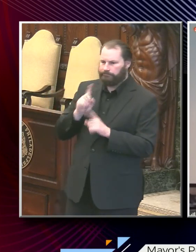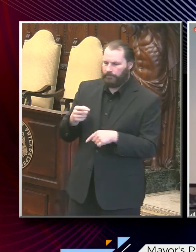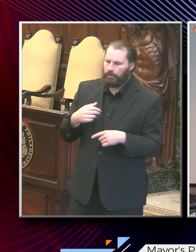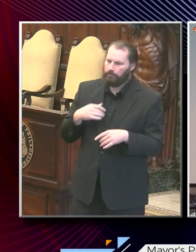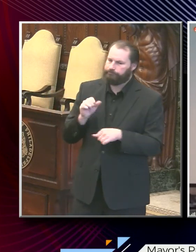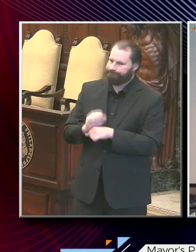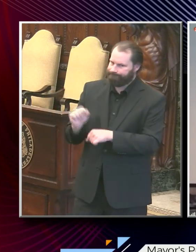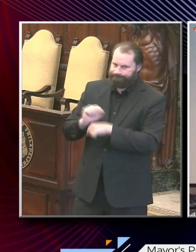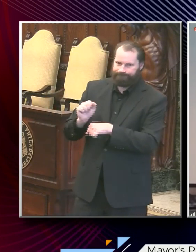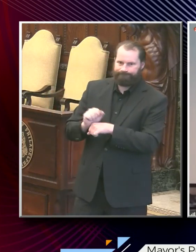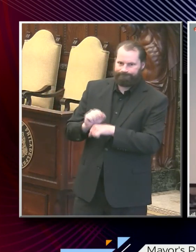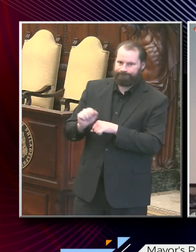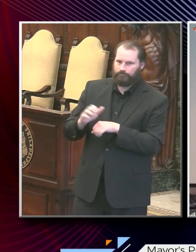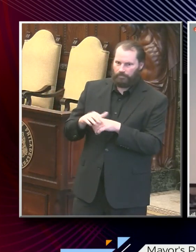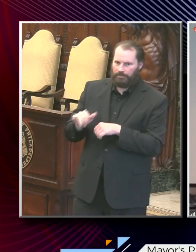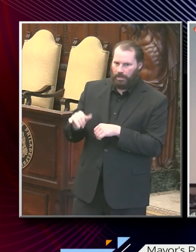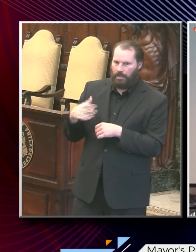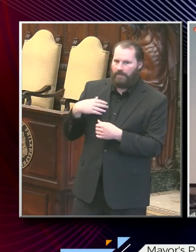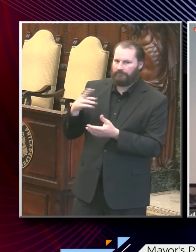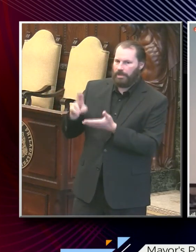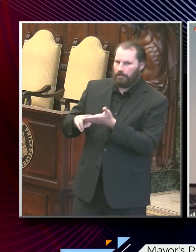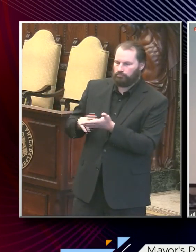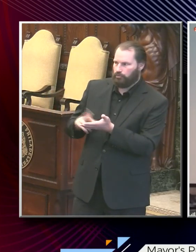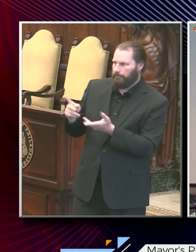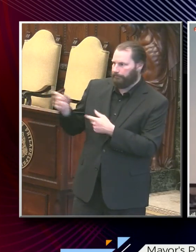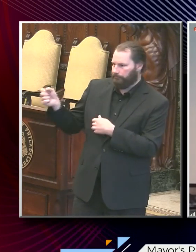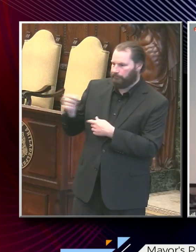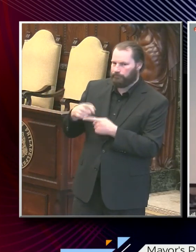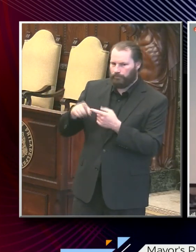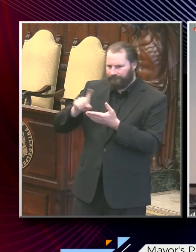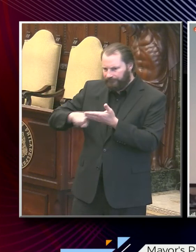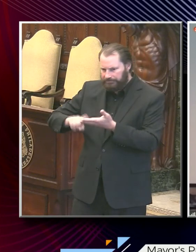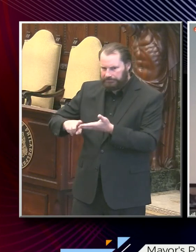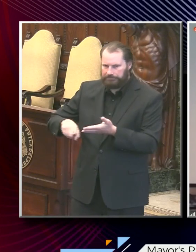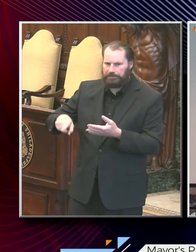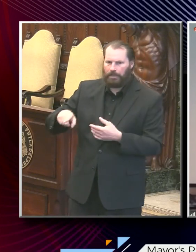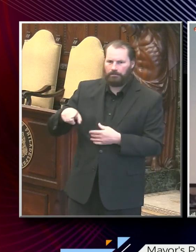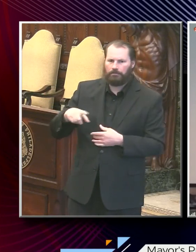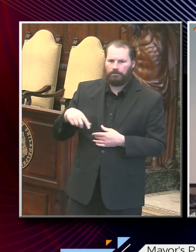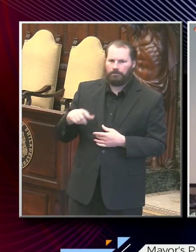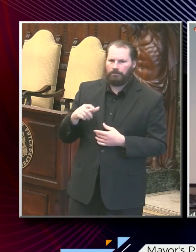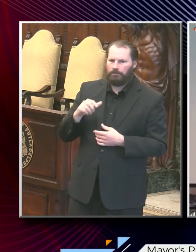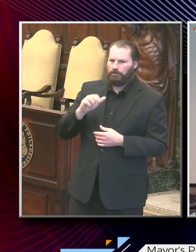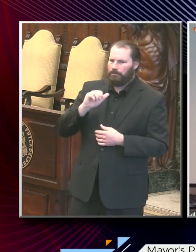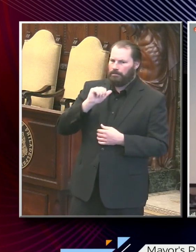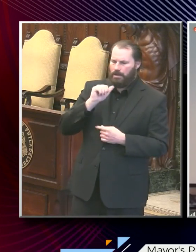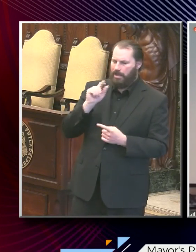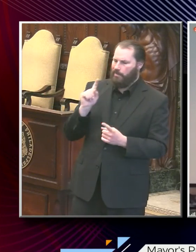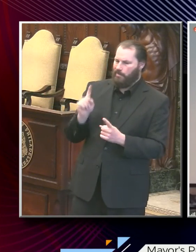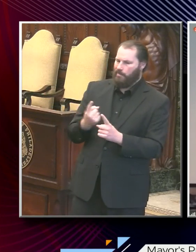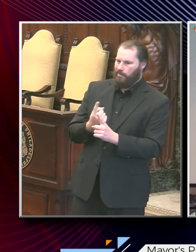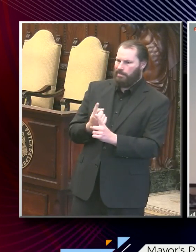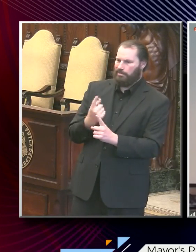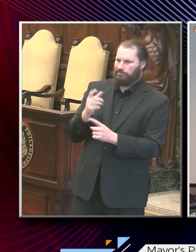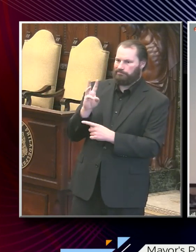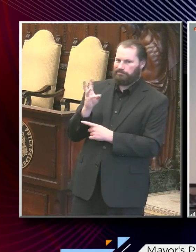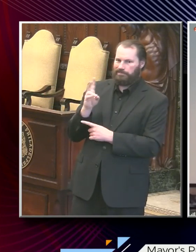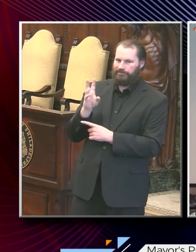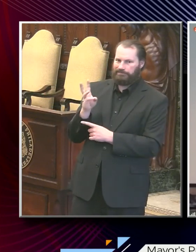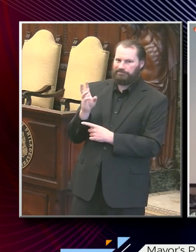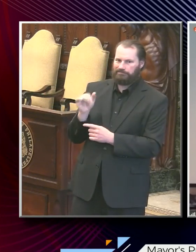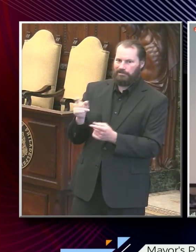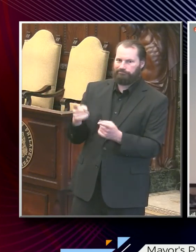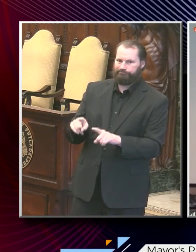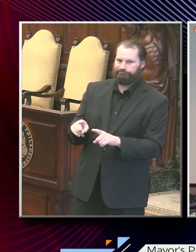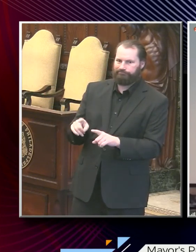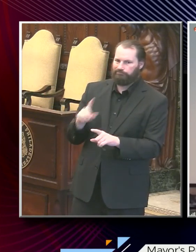contract in order to do that full after action, not just of the incidents on 676, but on our both our preparedness and our response to all